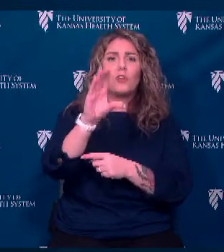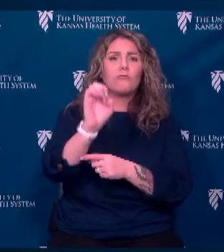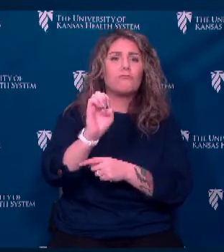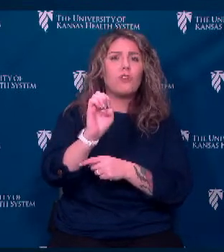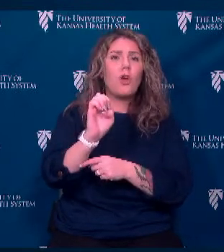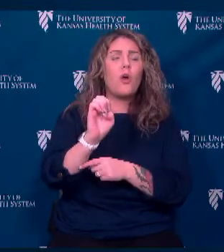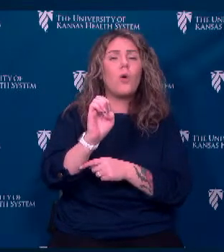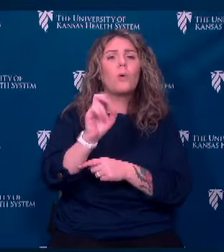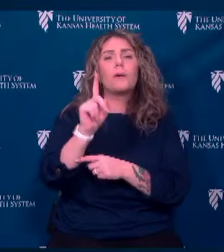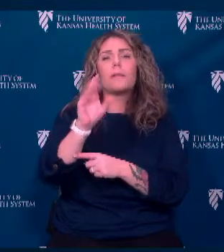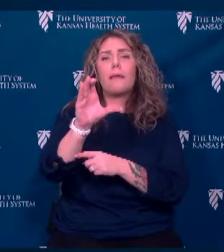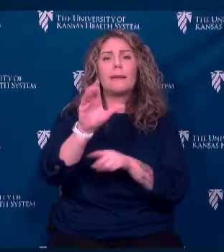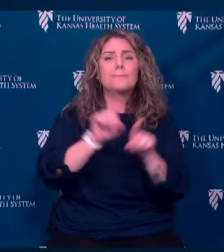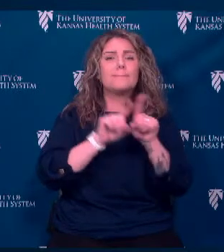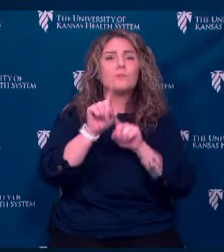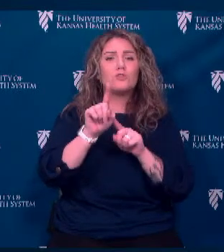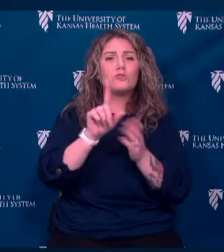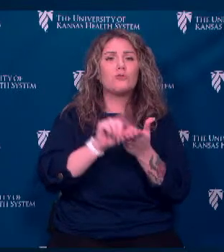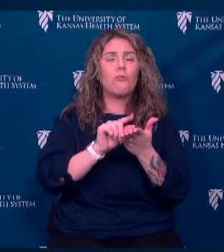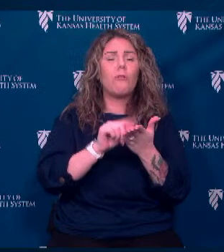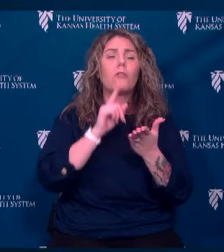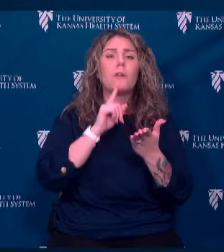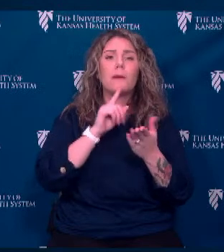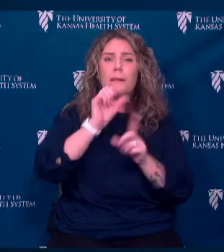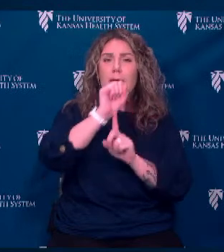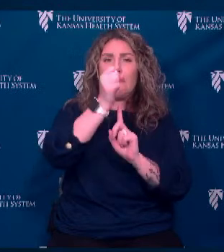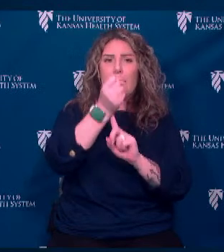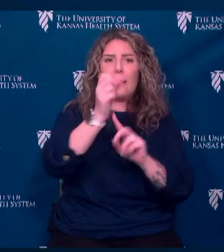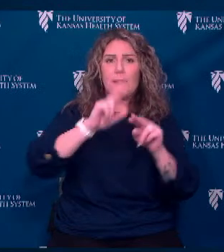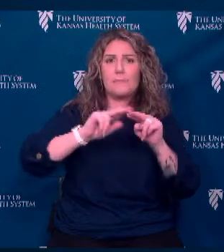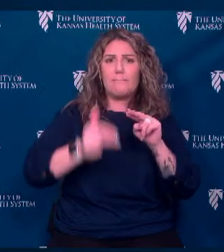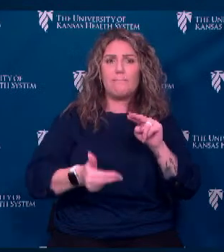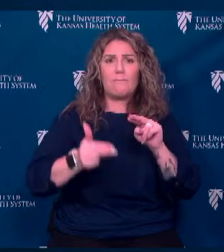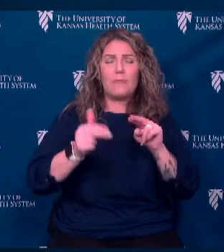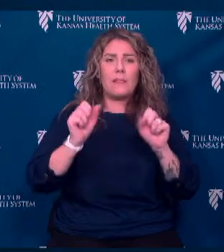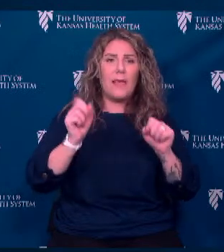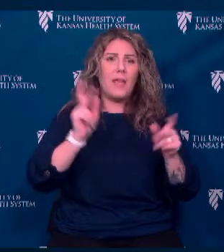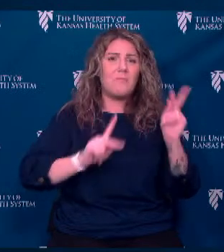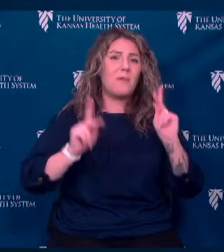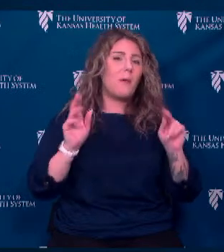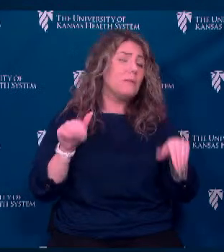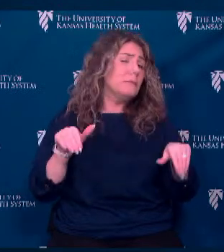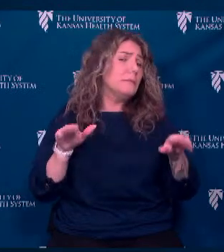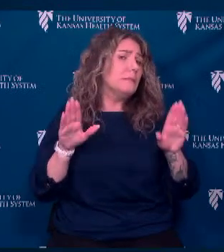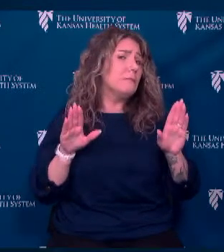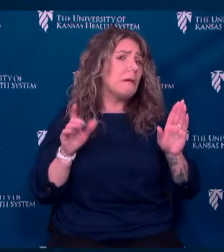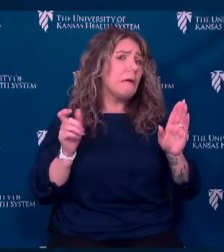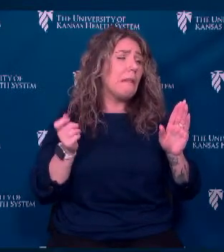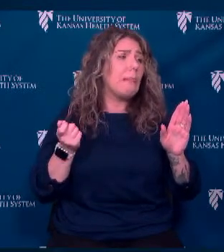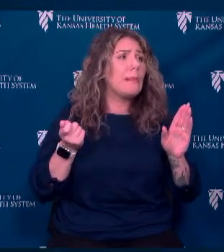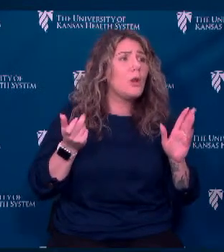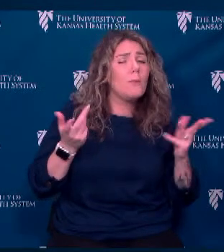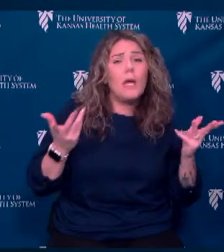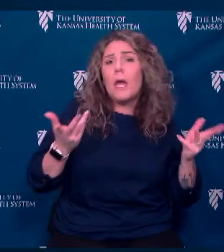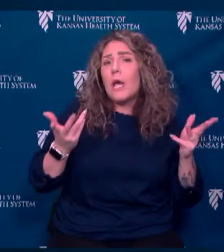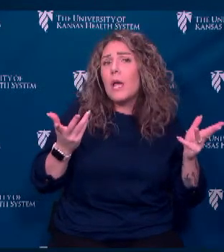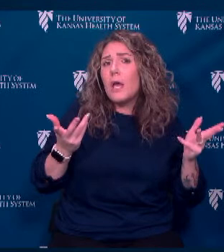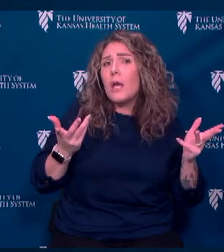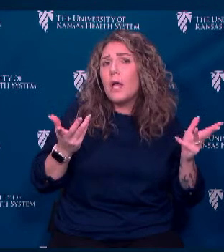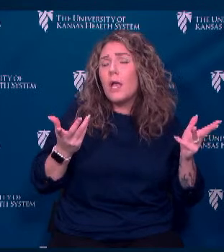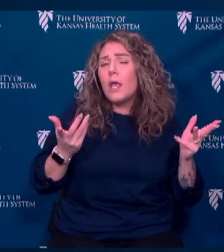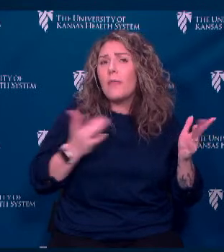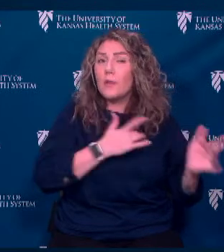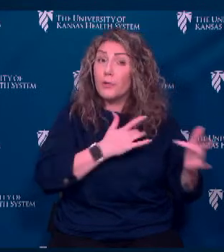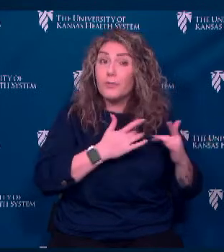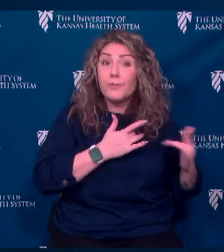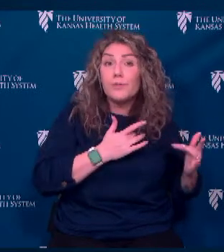Star has a question. With cases going down, can people let their guard down just a little bit? What kind of concerns does that